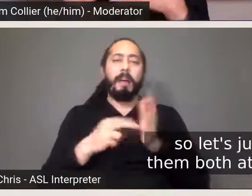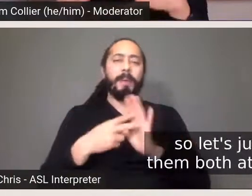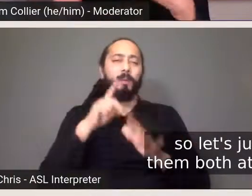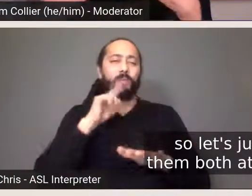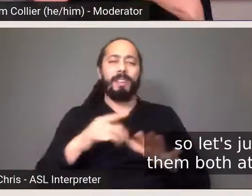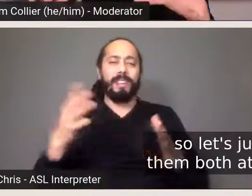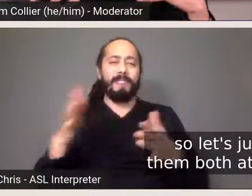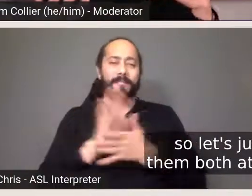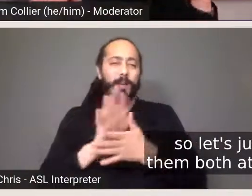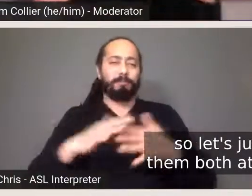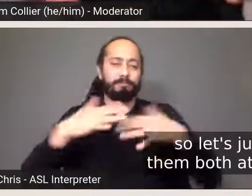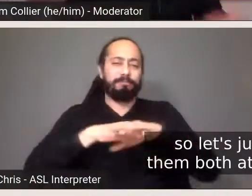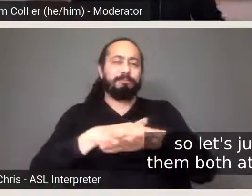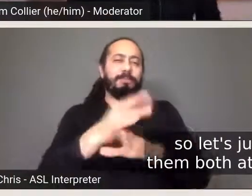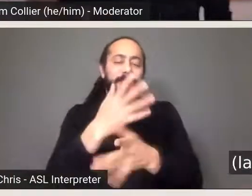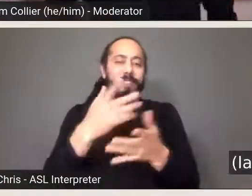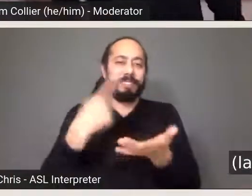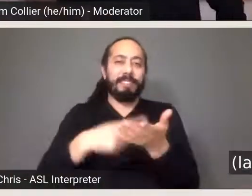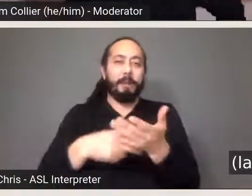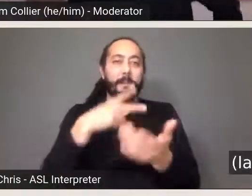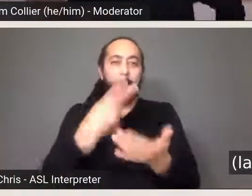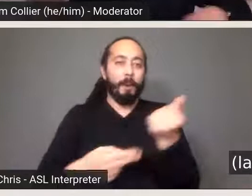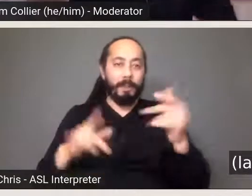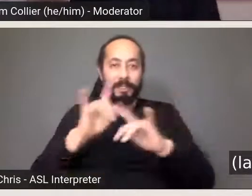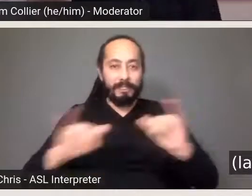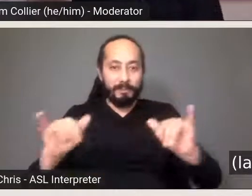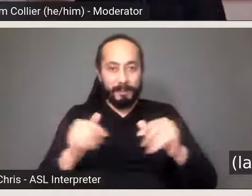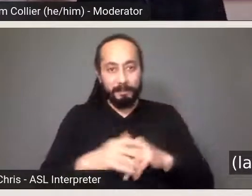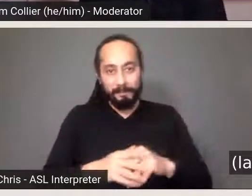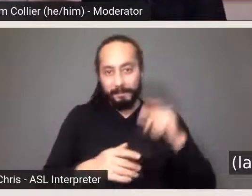film, so let's just talk about them both at the same time.